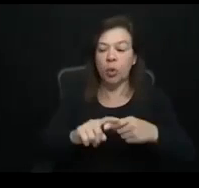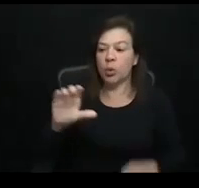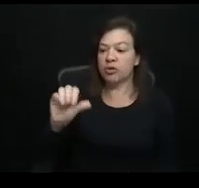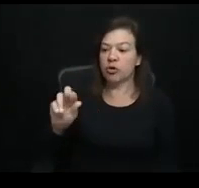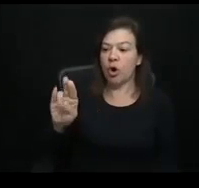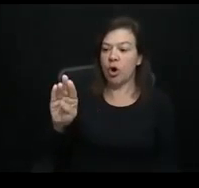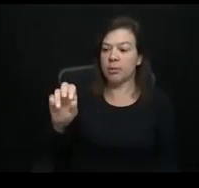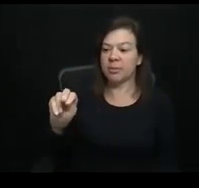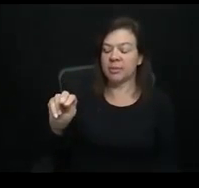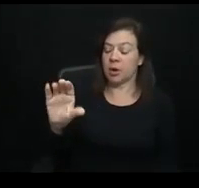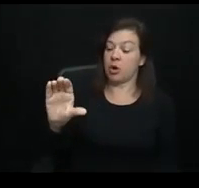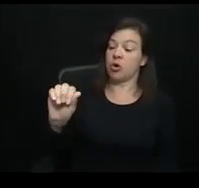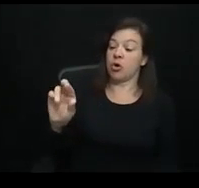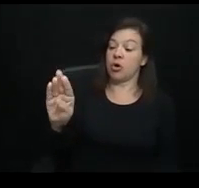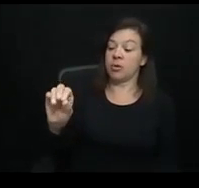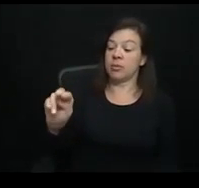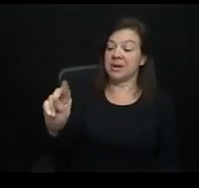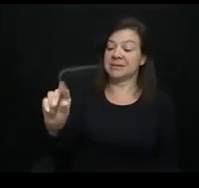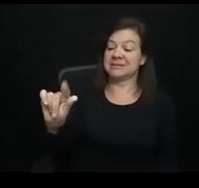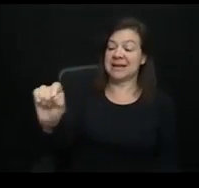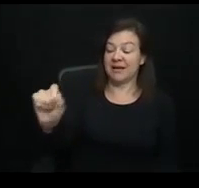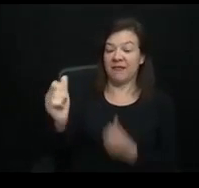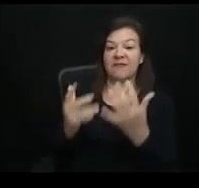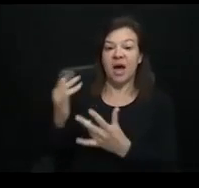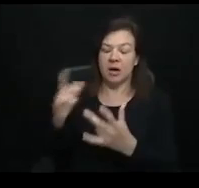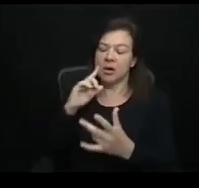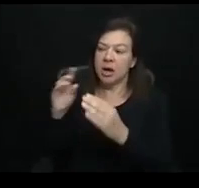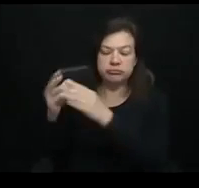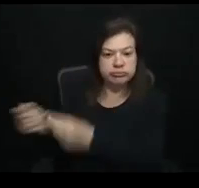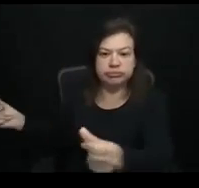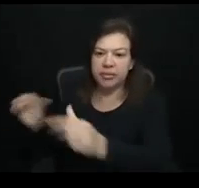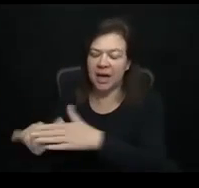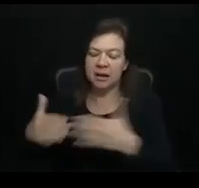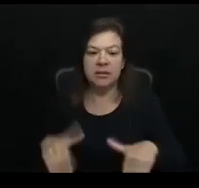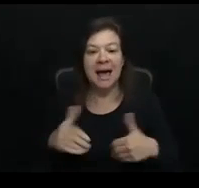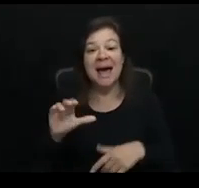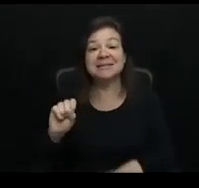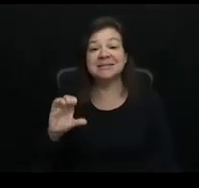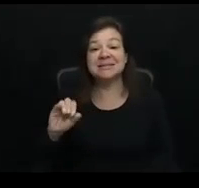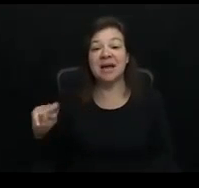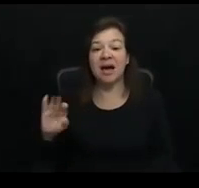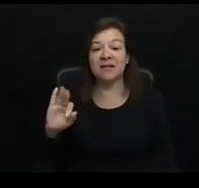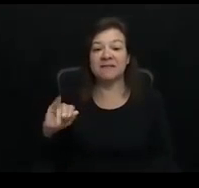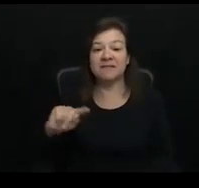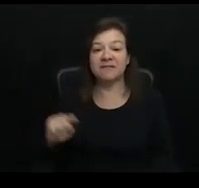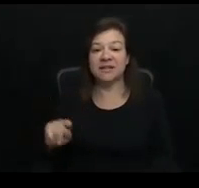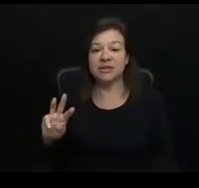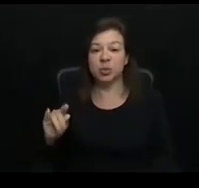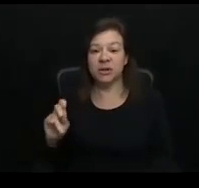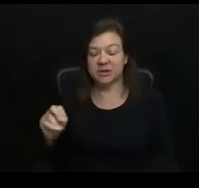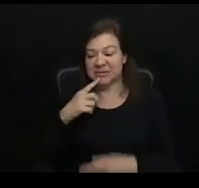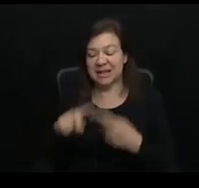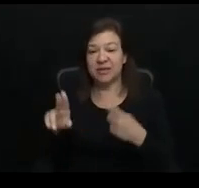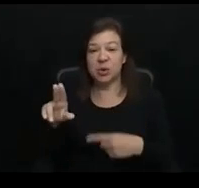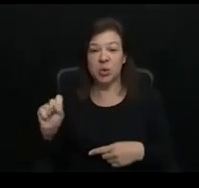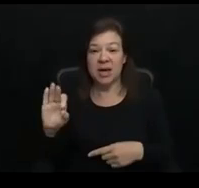for. And I think, as Scott Fitzwilliam said, the U.S. Forest Service superintendent for White River